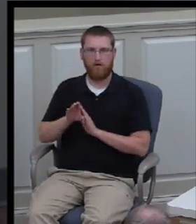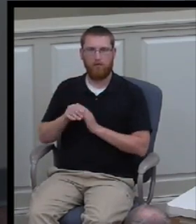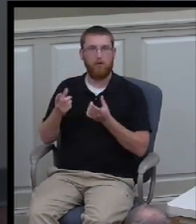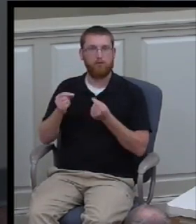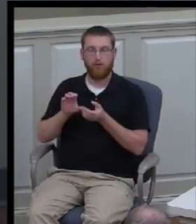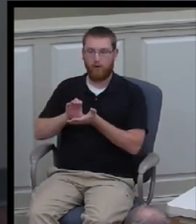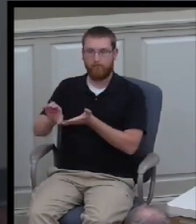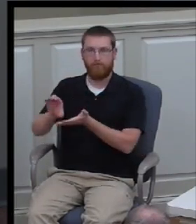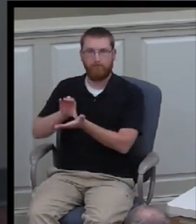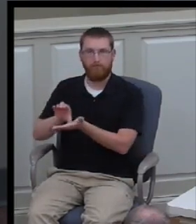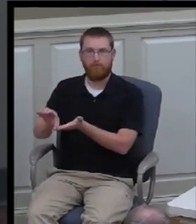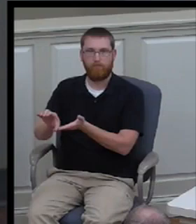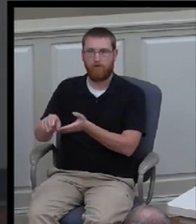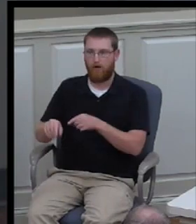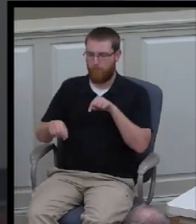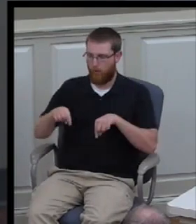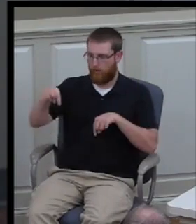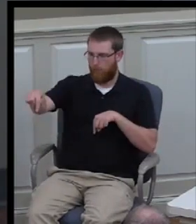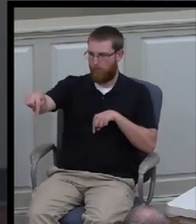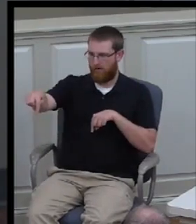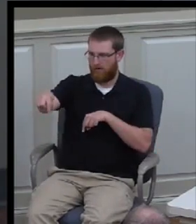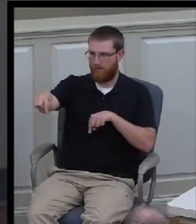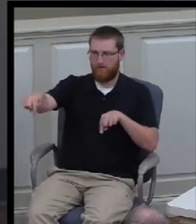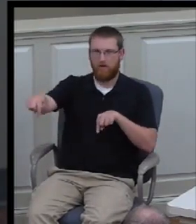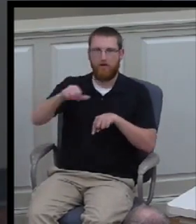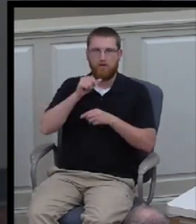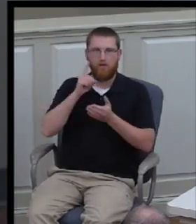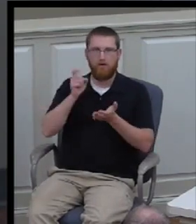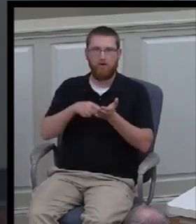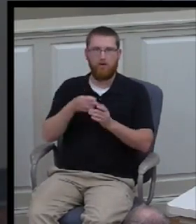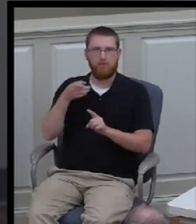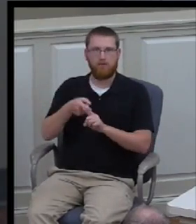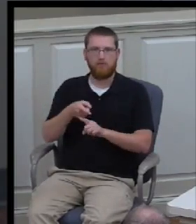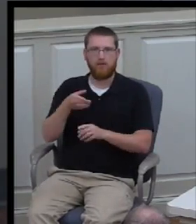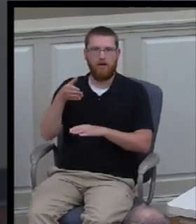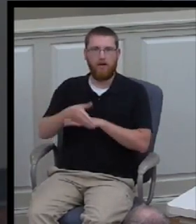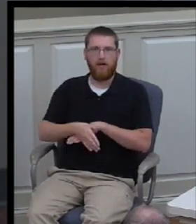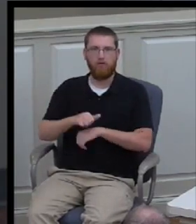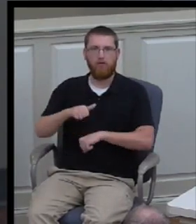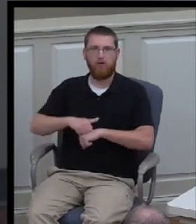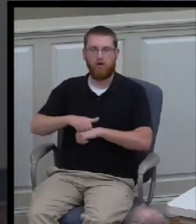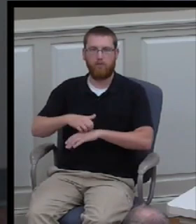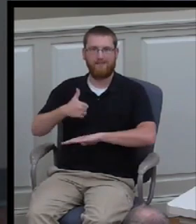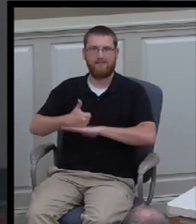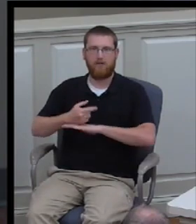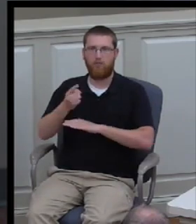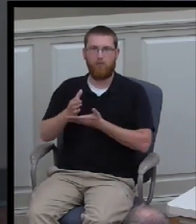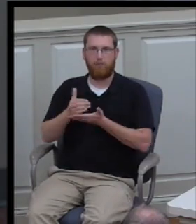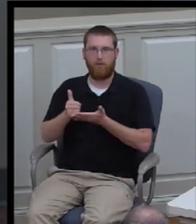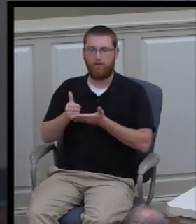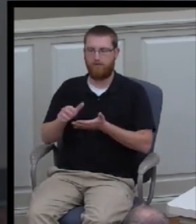their excavation, they went from point to point, and it wasn't noticed until after the concrete was set that that one little section down